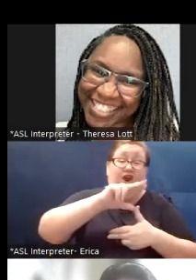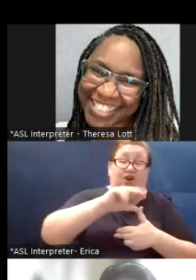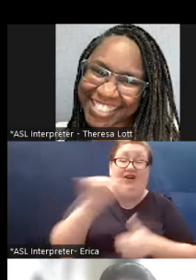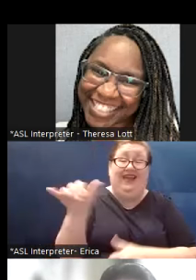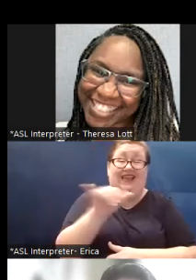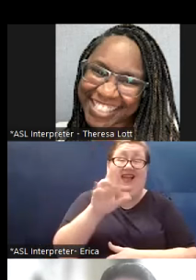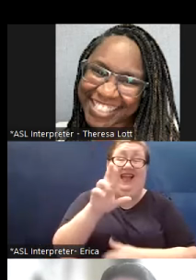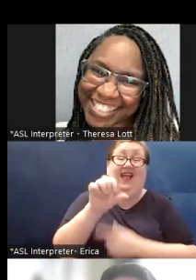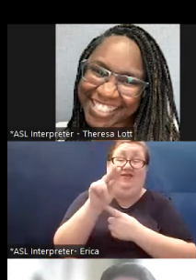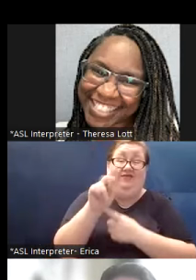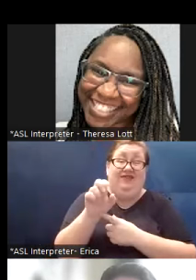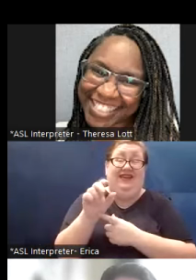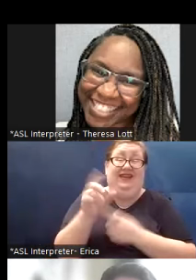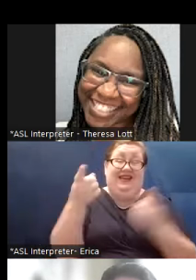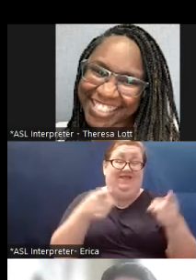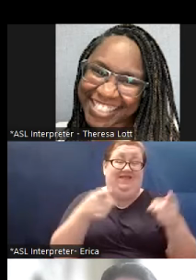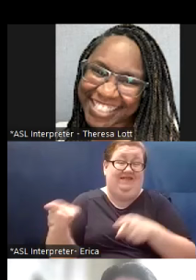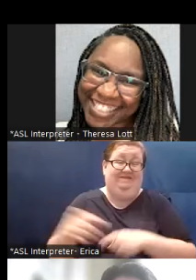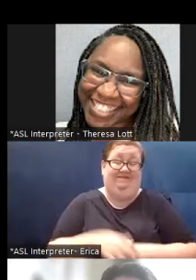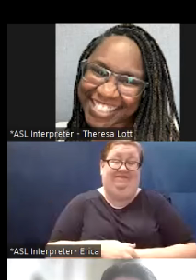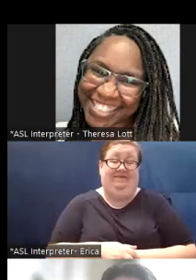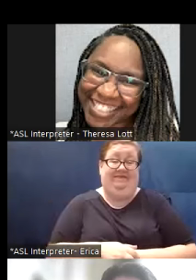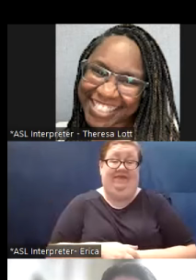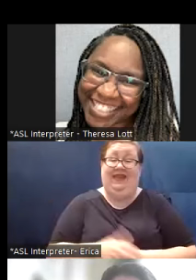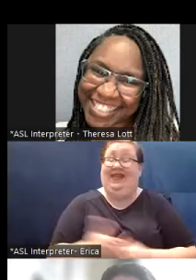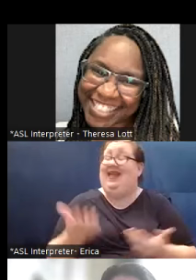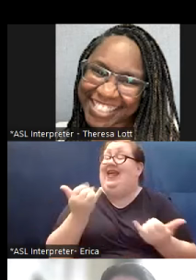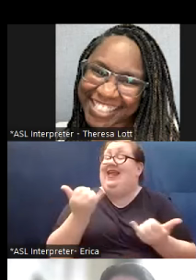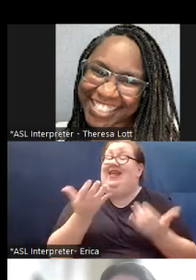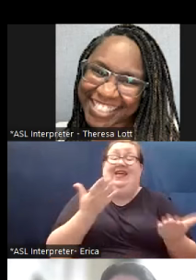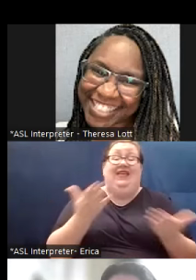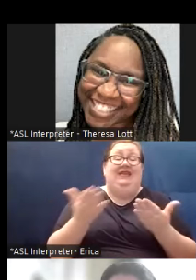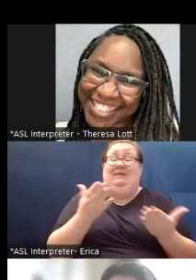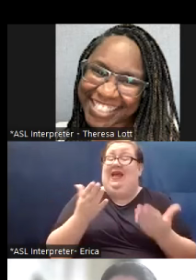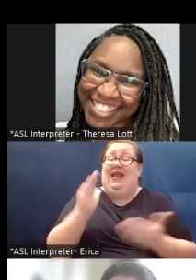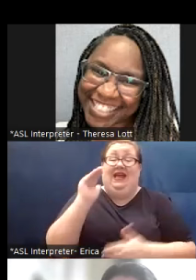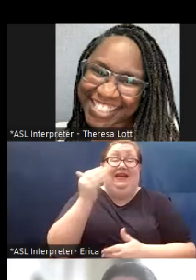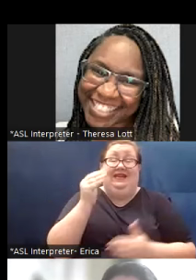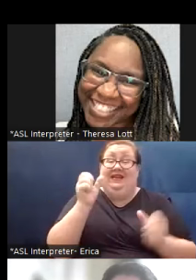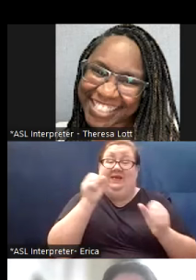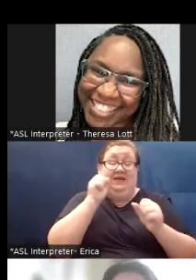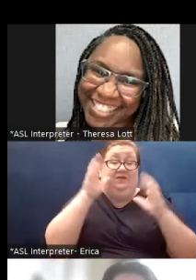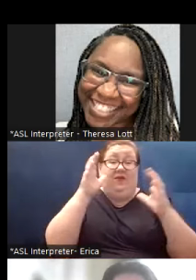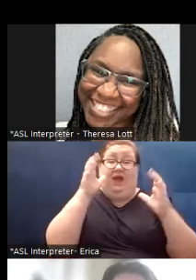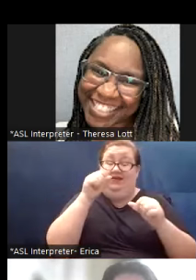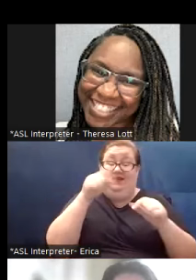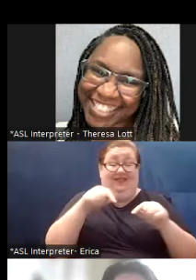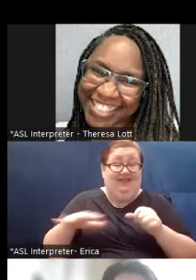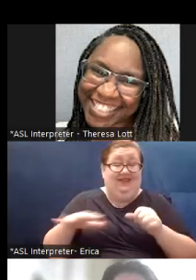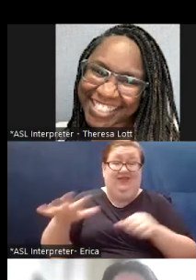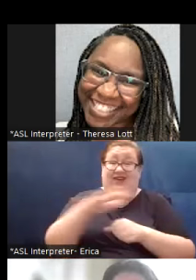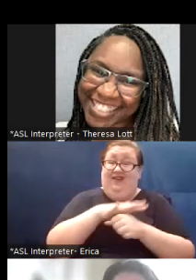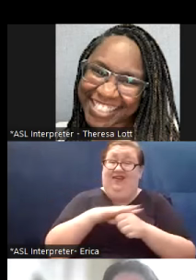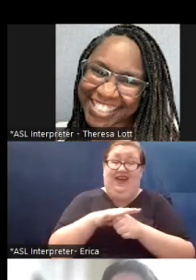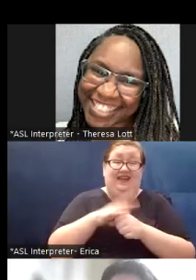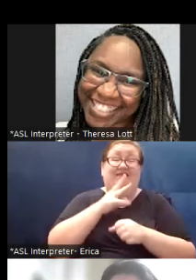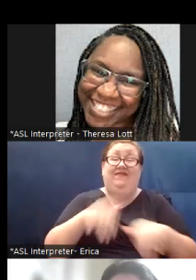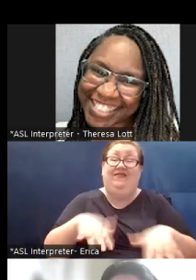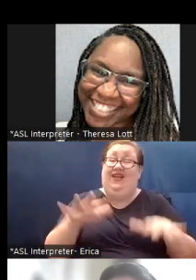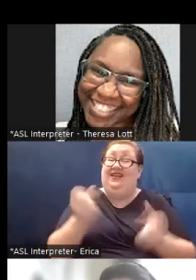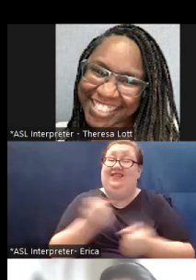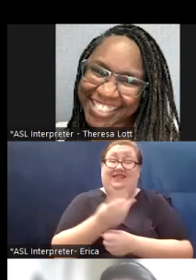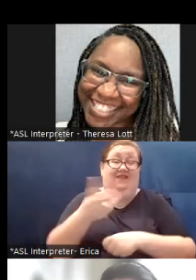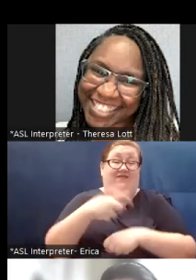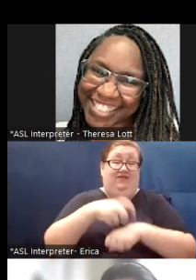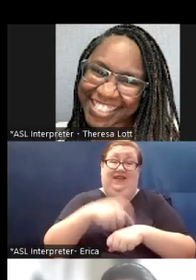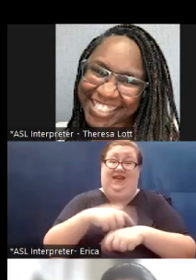event. This may not come as a surprise, as the region has flooded several times from major rain events since we started the